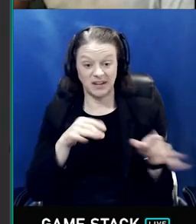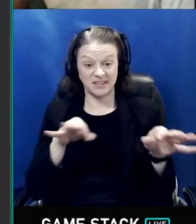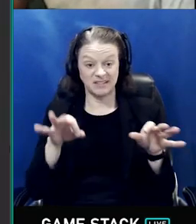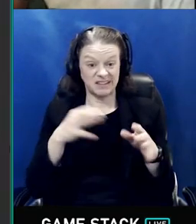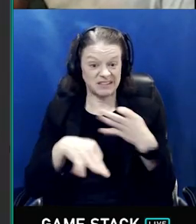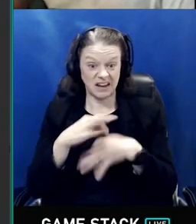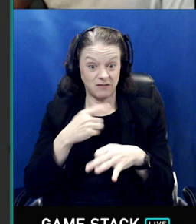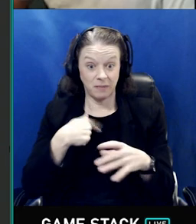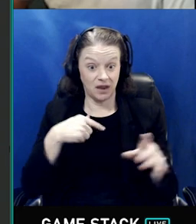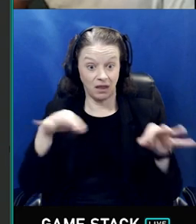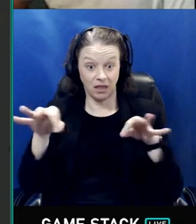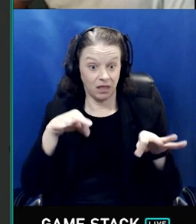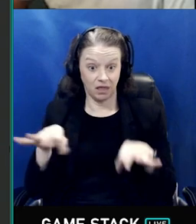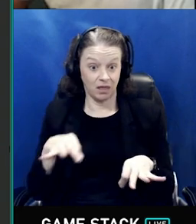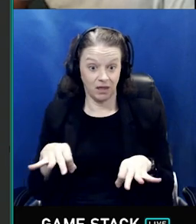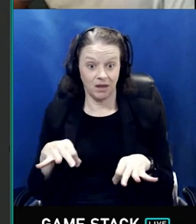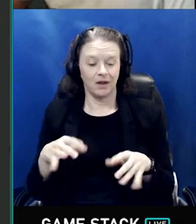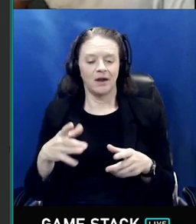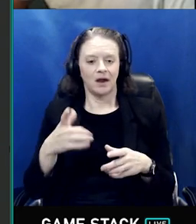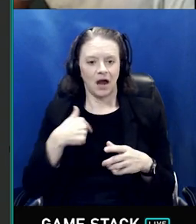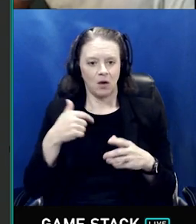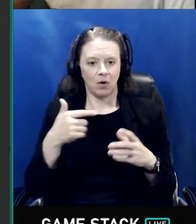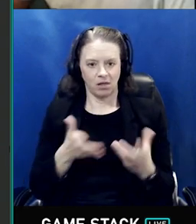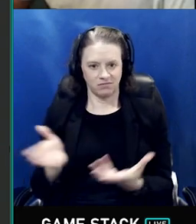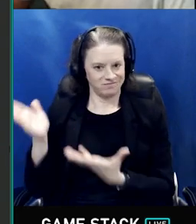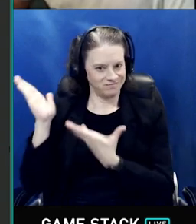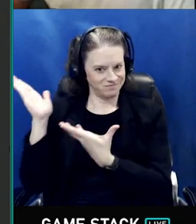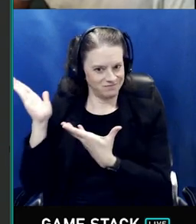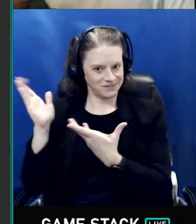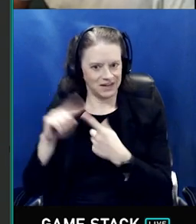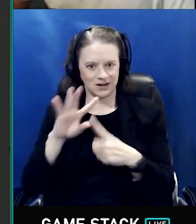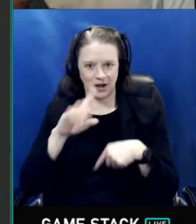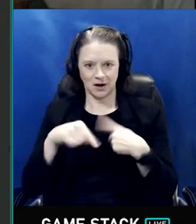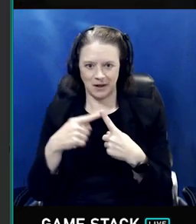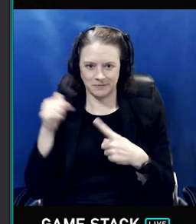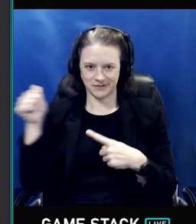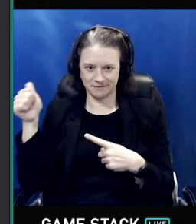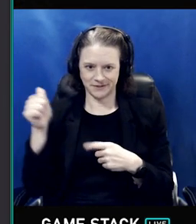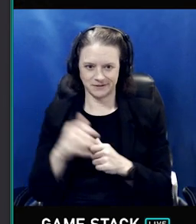them, I'll let them speak for themselves about their experience using Cosmos DB.